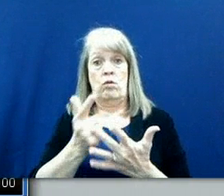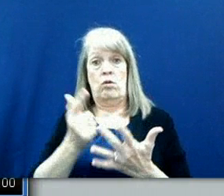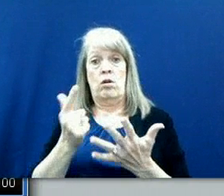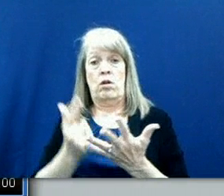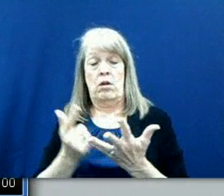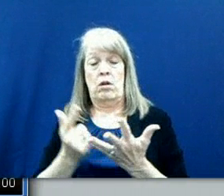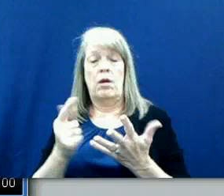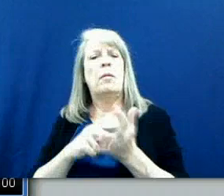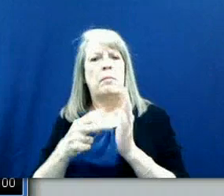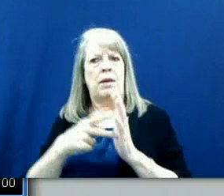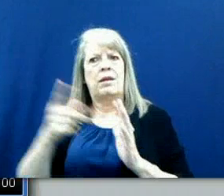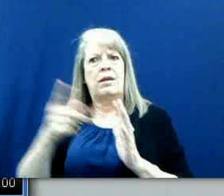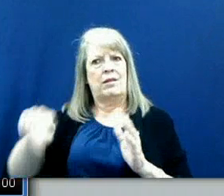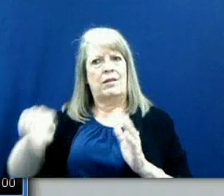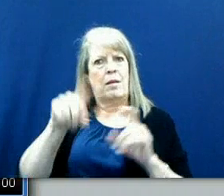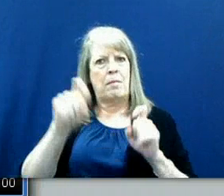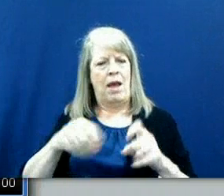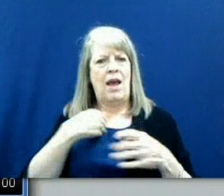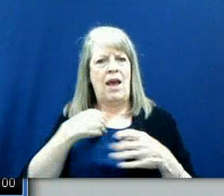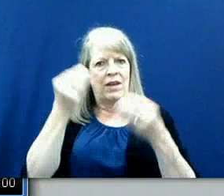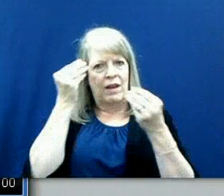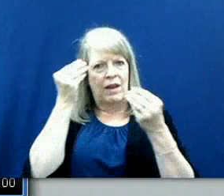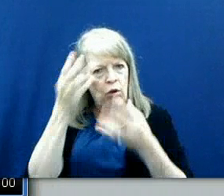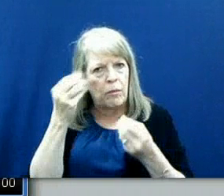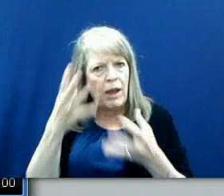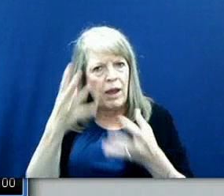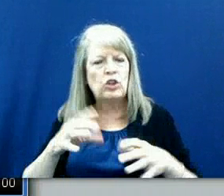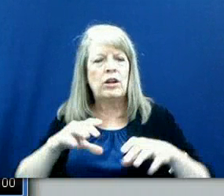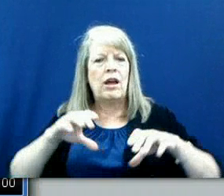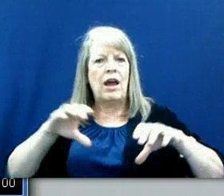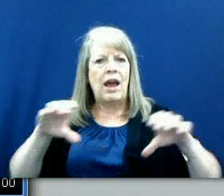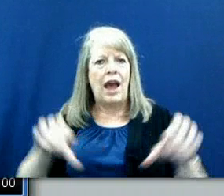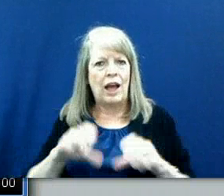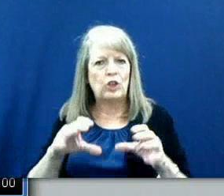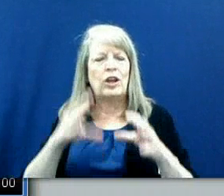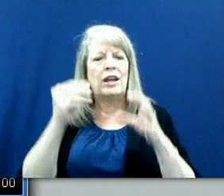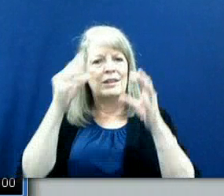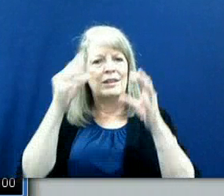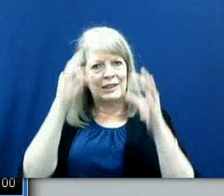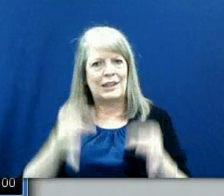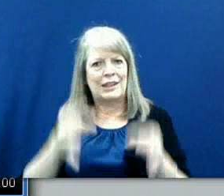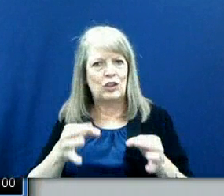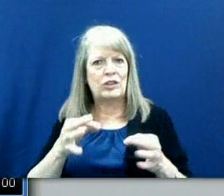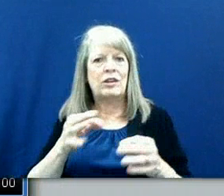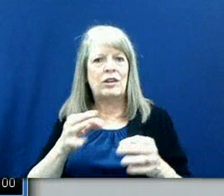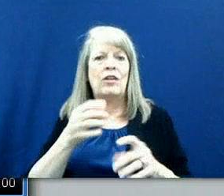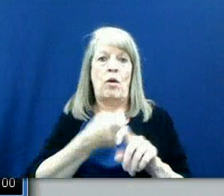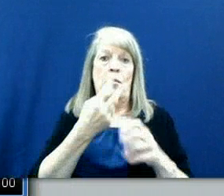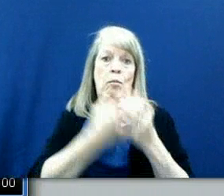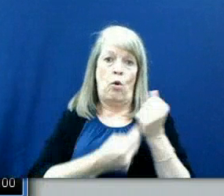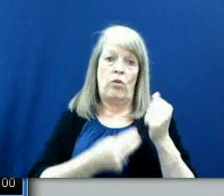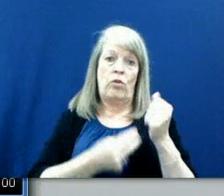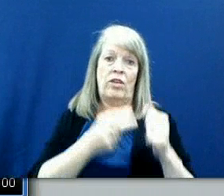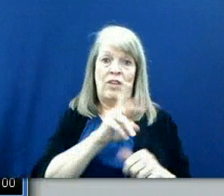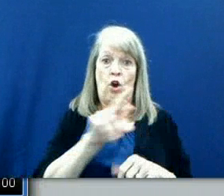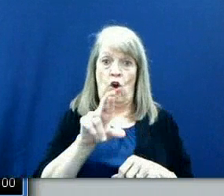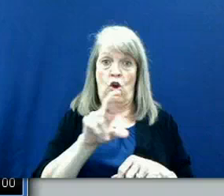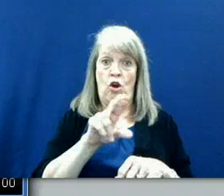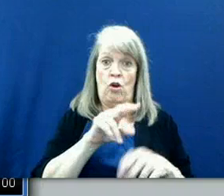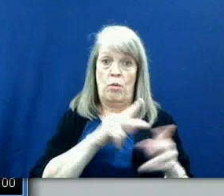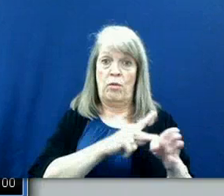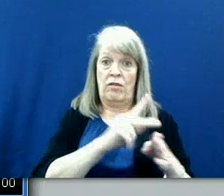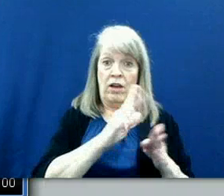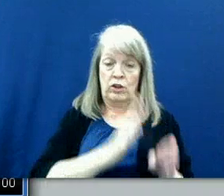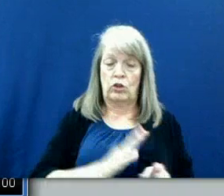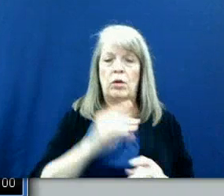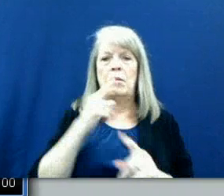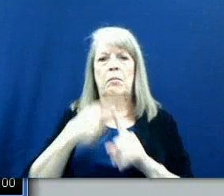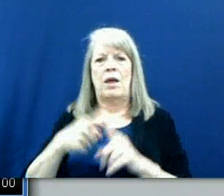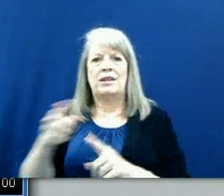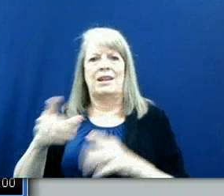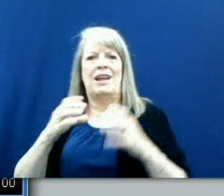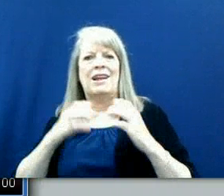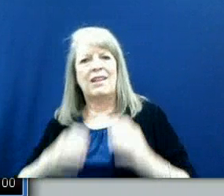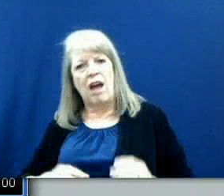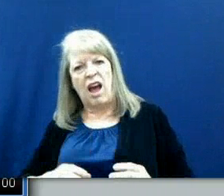information, actions, and/or decisions by the rehabilitation professional and the client or participant.